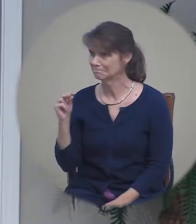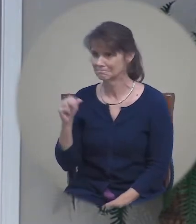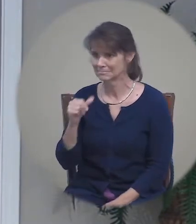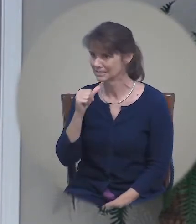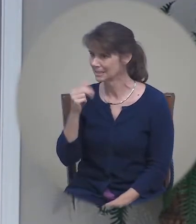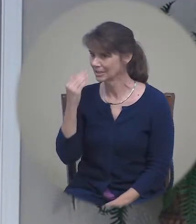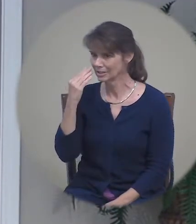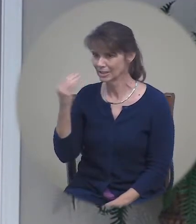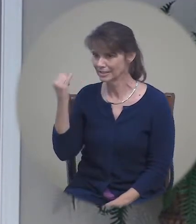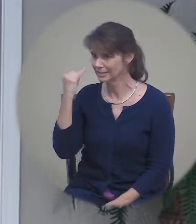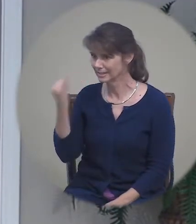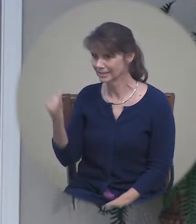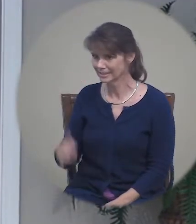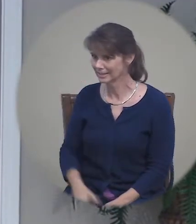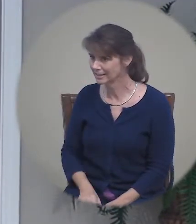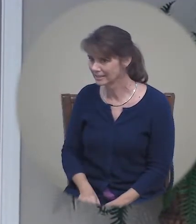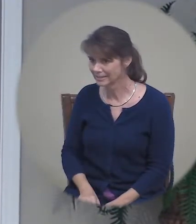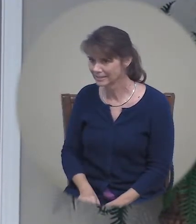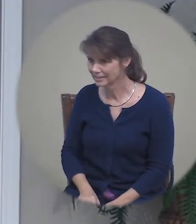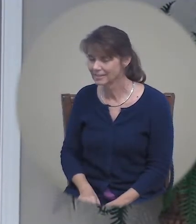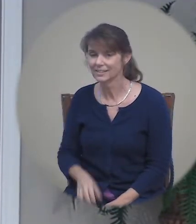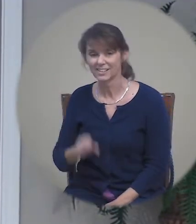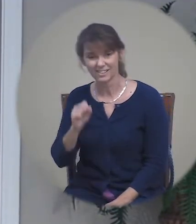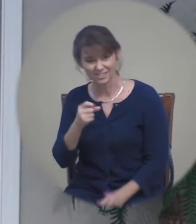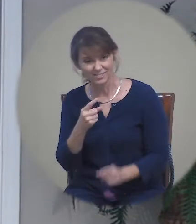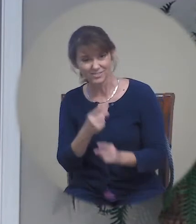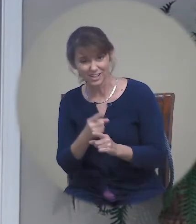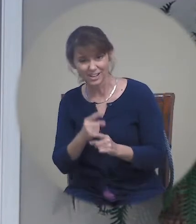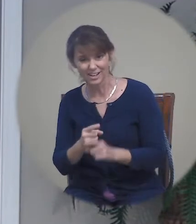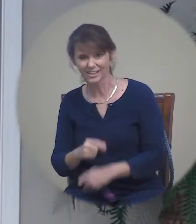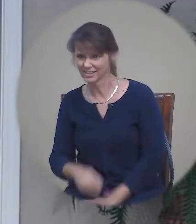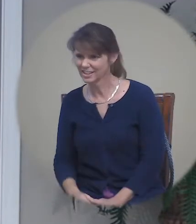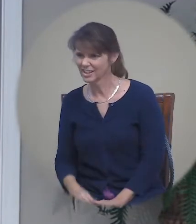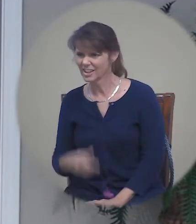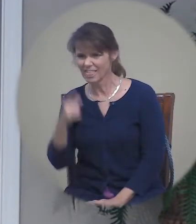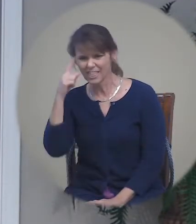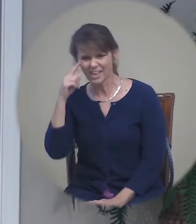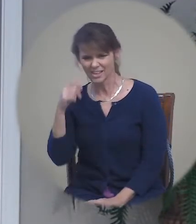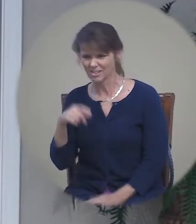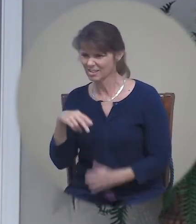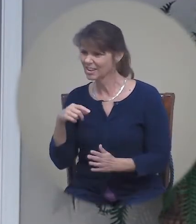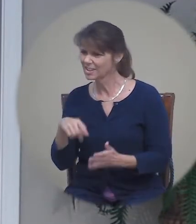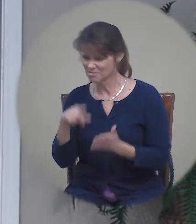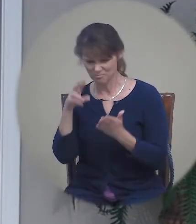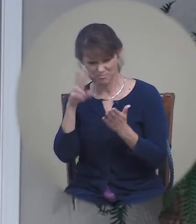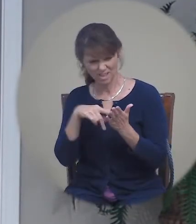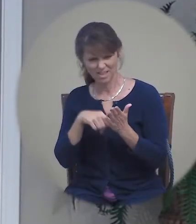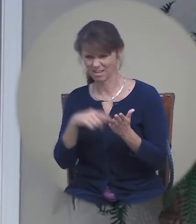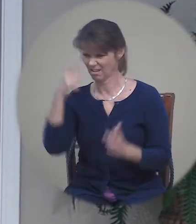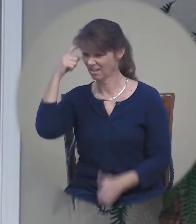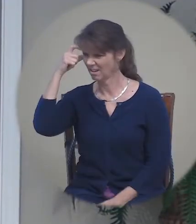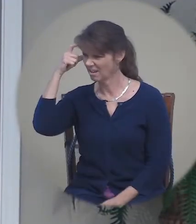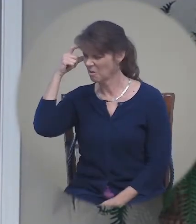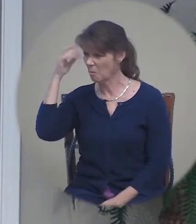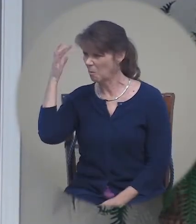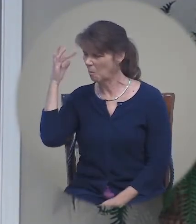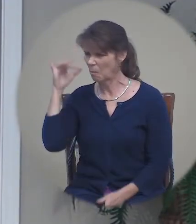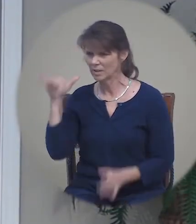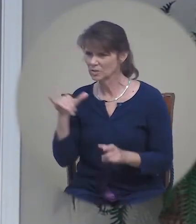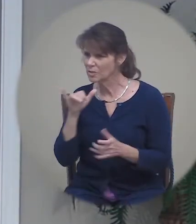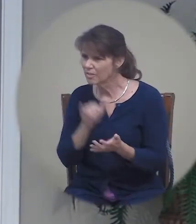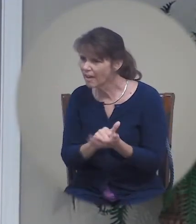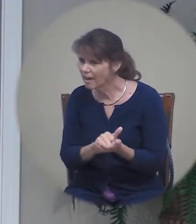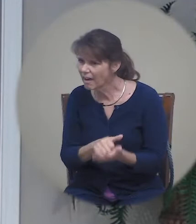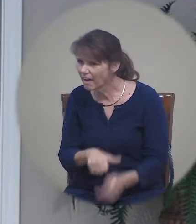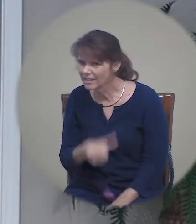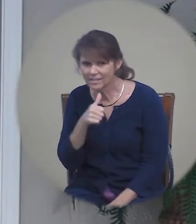Just reading the text of 2 Kings, you kind of scratch your head. Like Matt says, it's just not wise. I mean, you don't want to just kind of